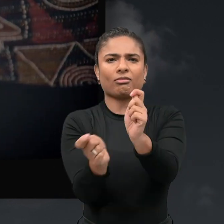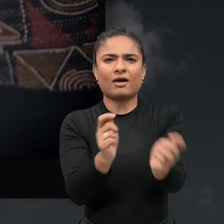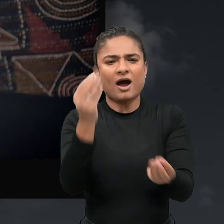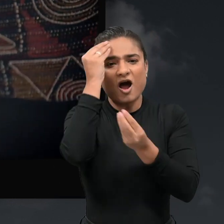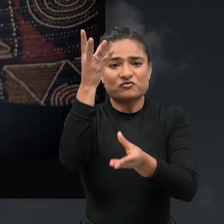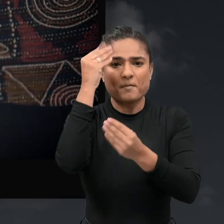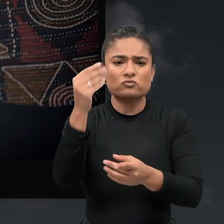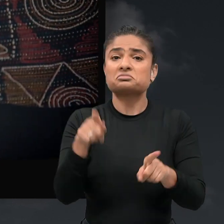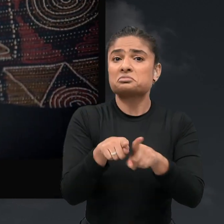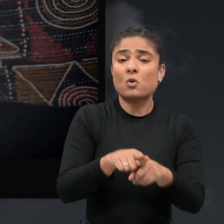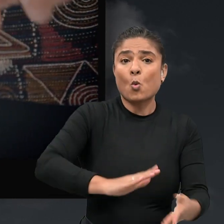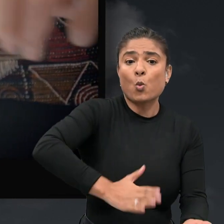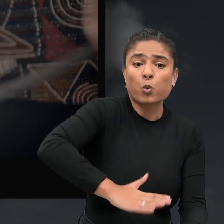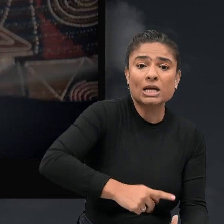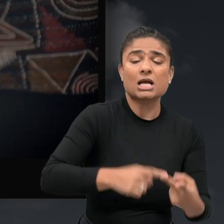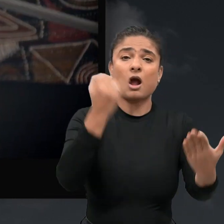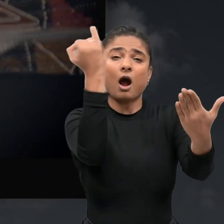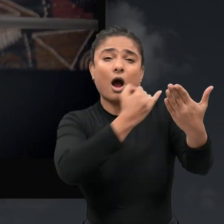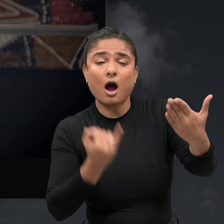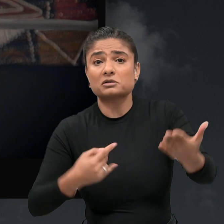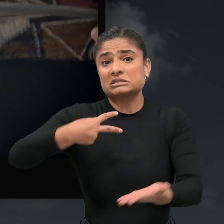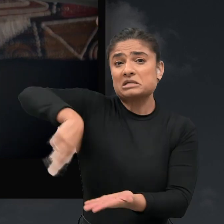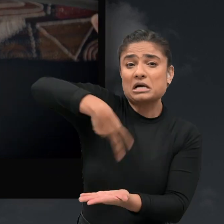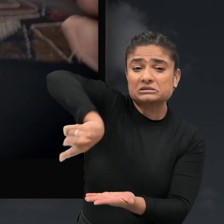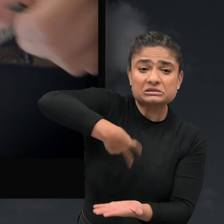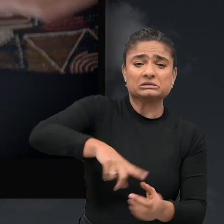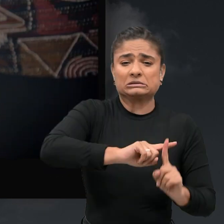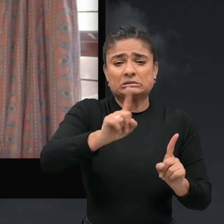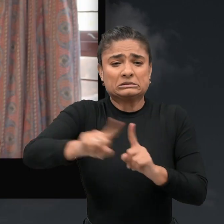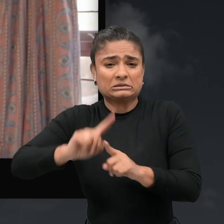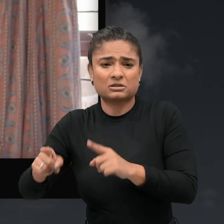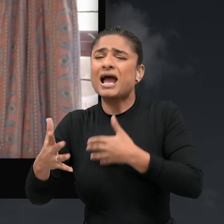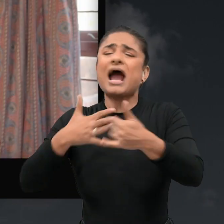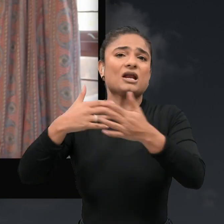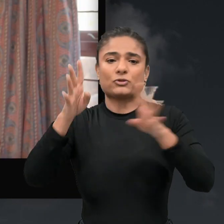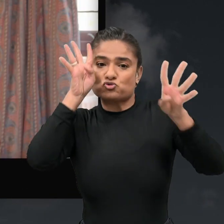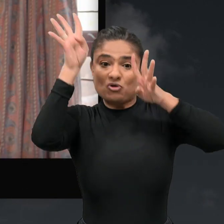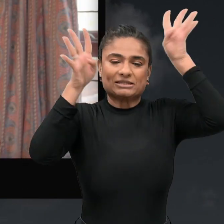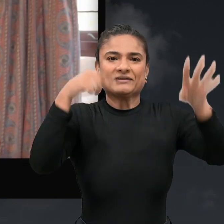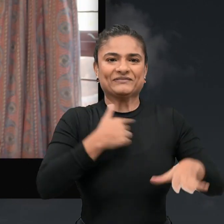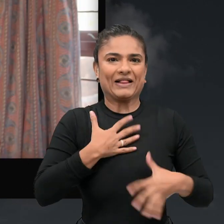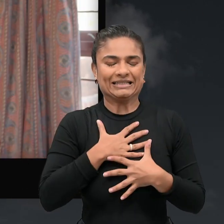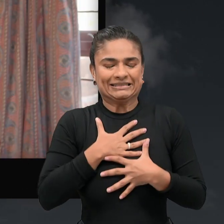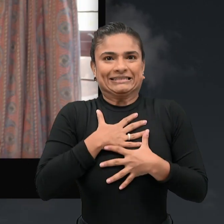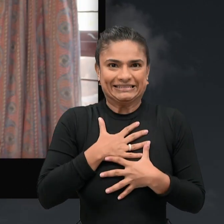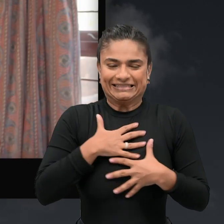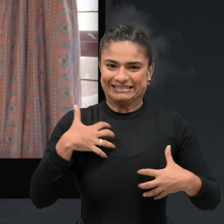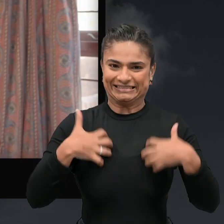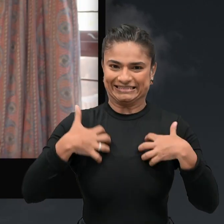it in that way, but cooking, making art, dancing, anything to do